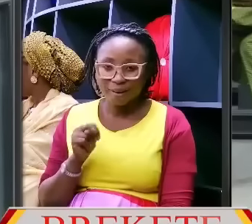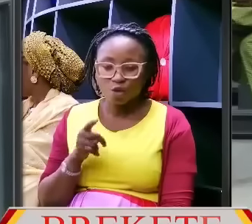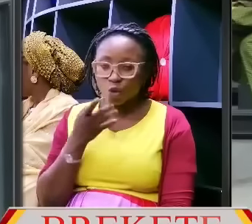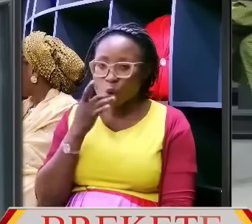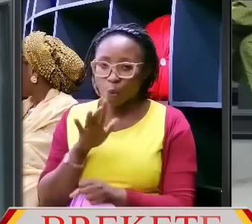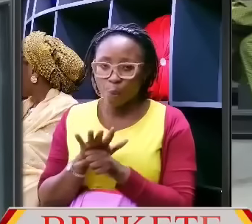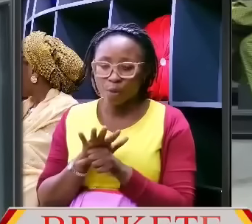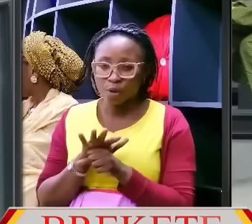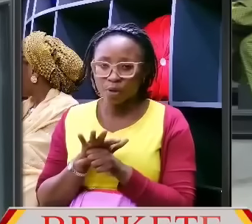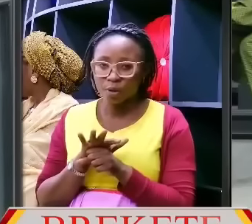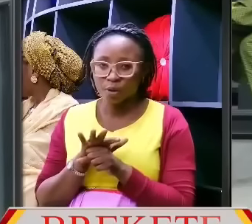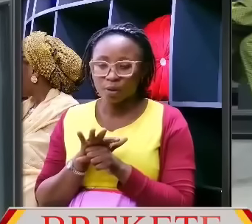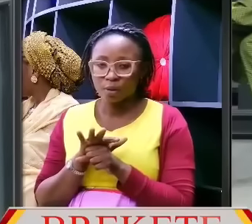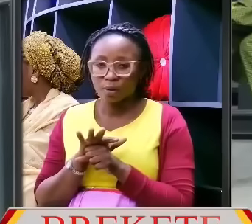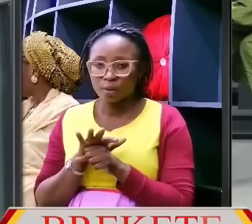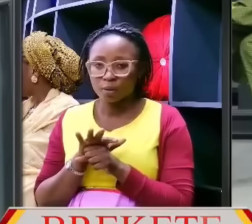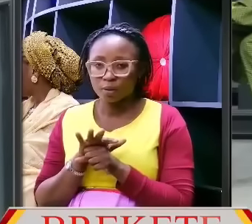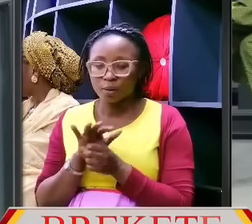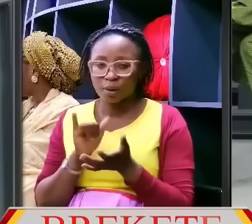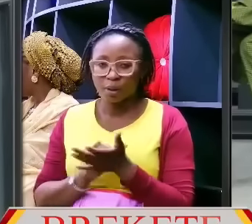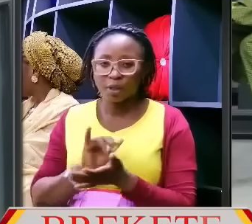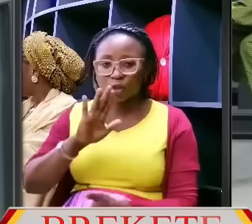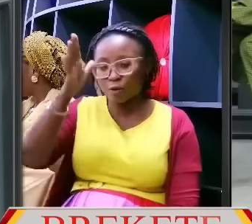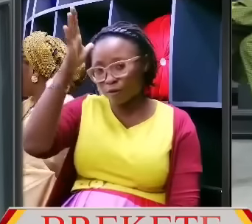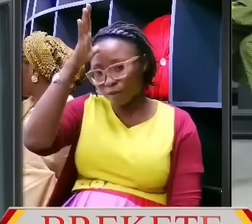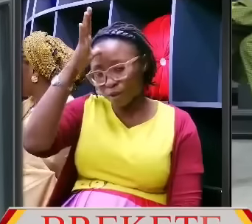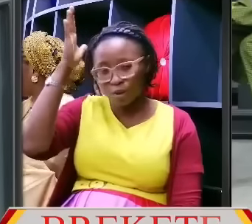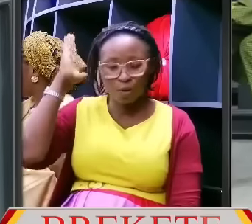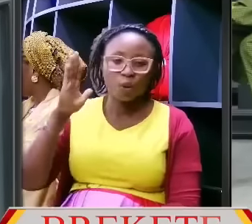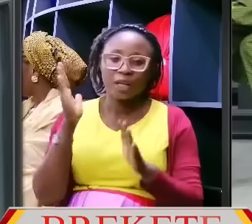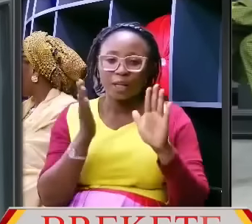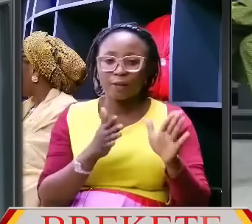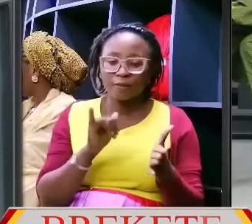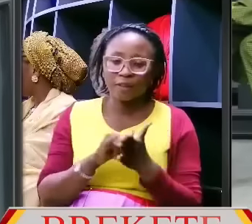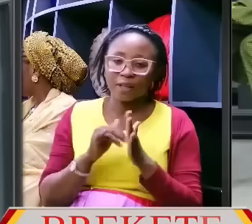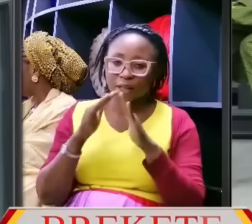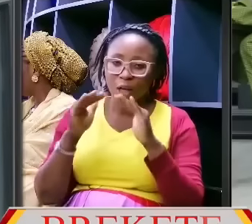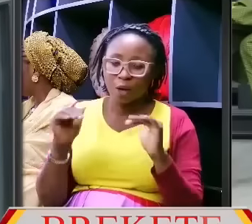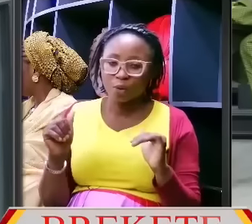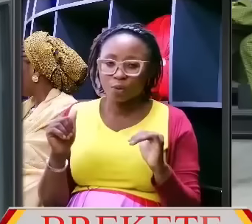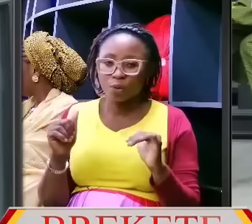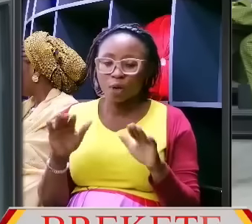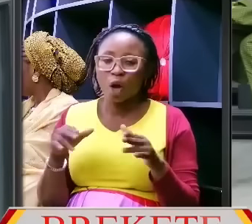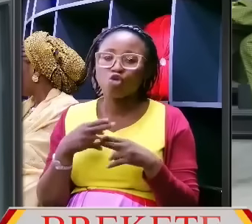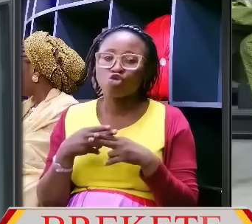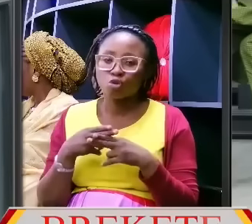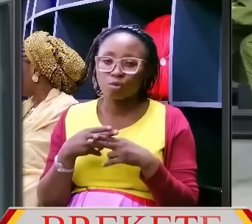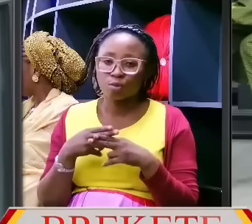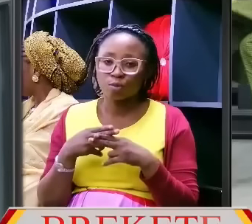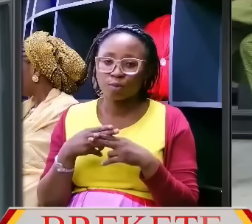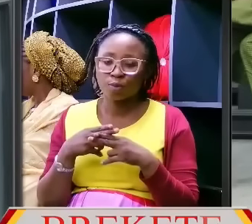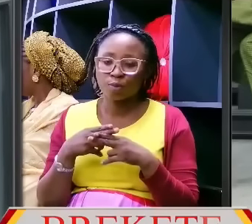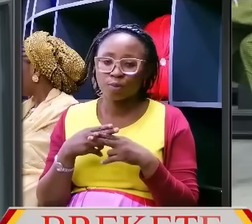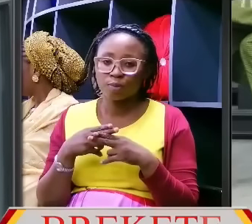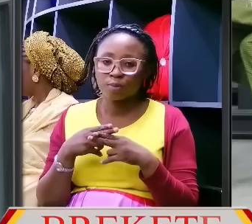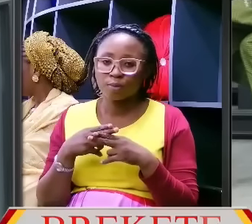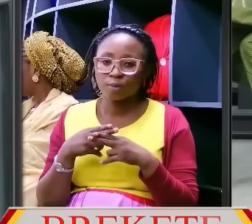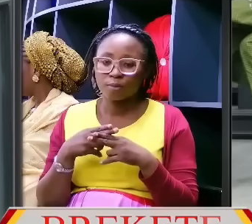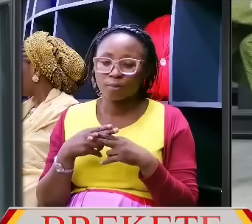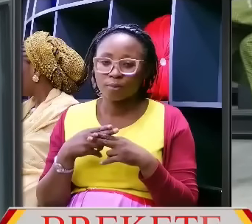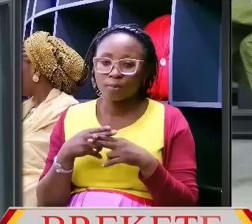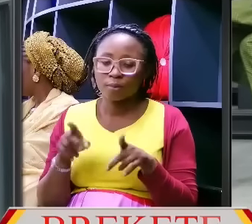You promise? Yes, sir. Say your father go leave that house. Yes, sir. How soon?